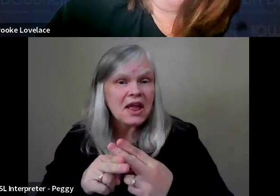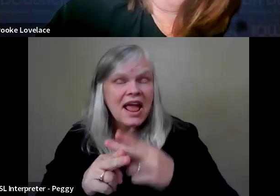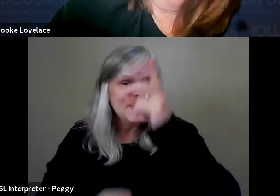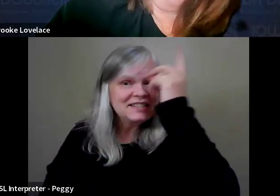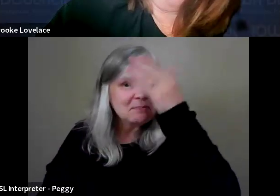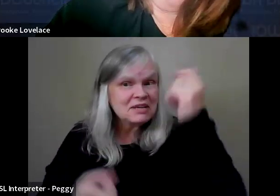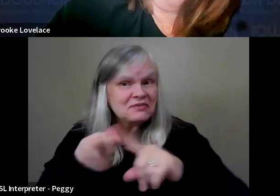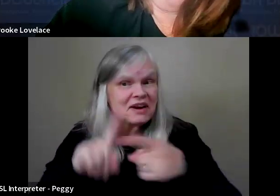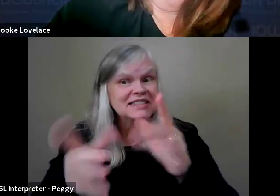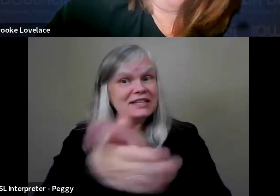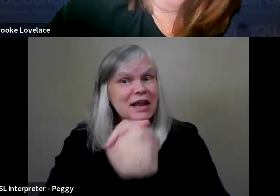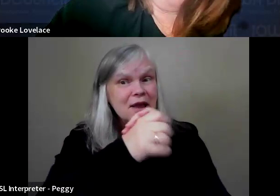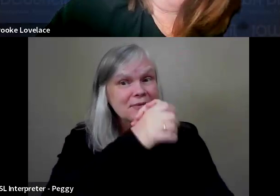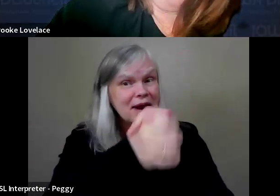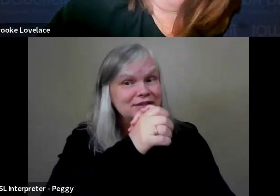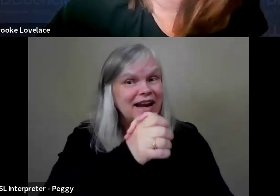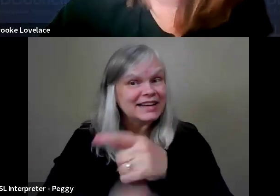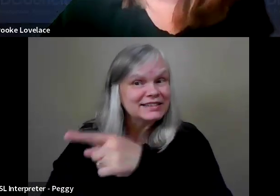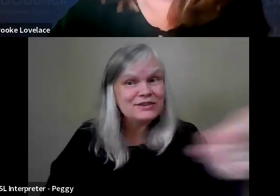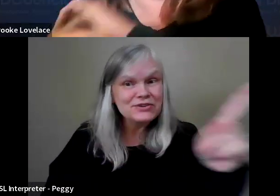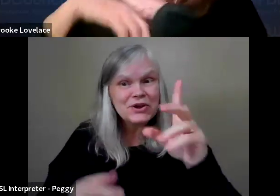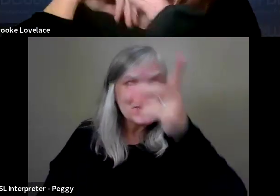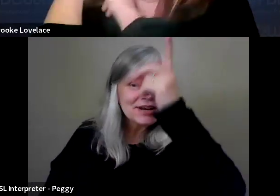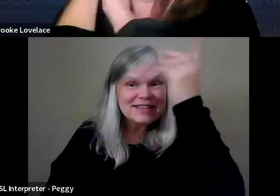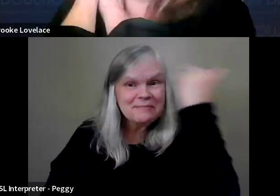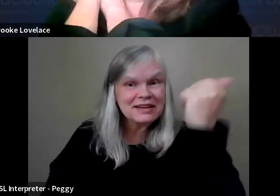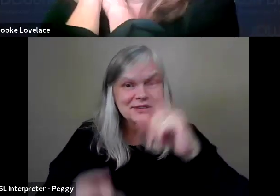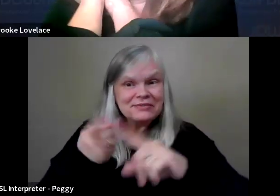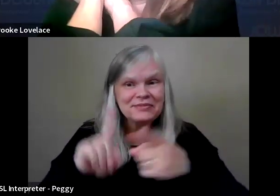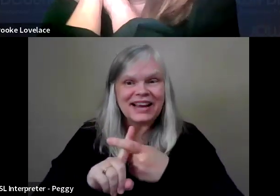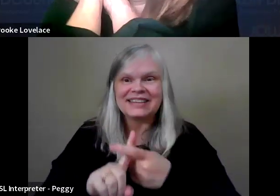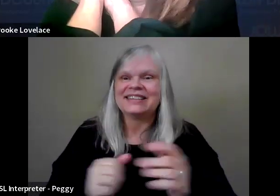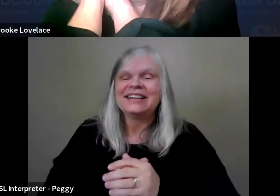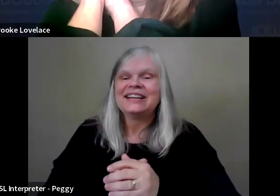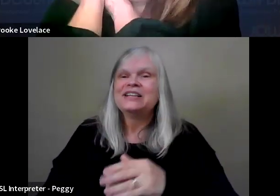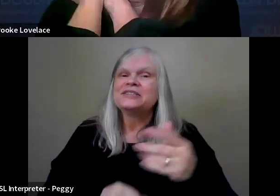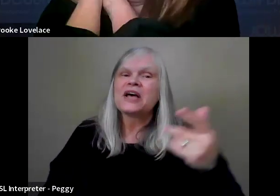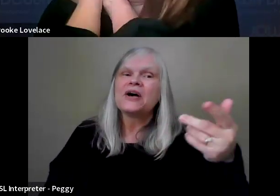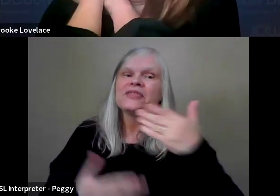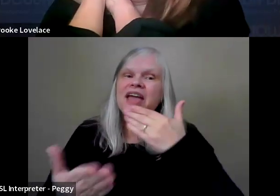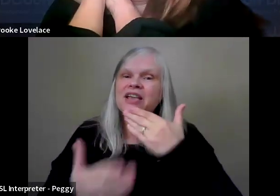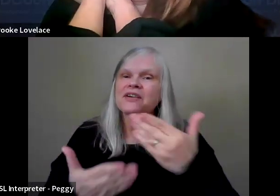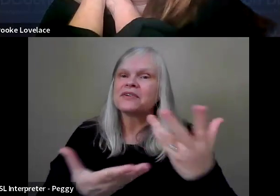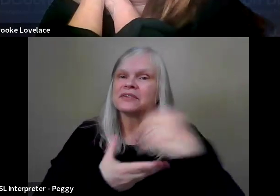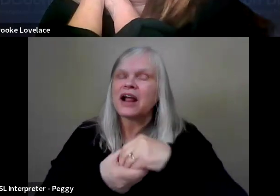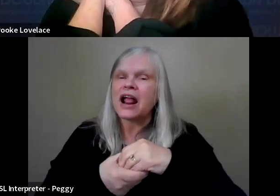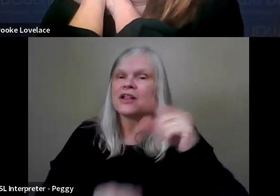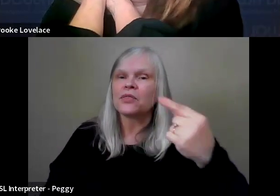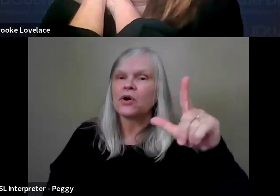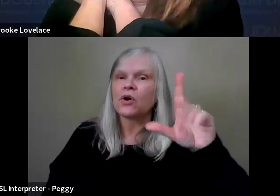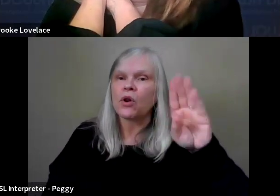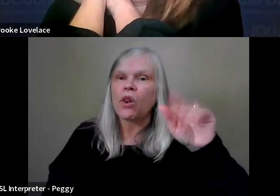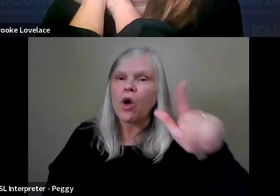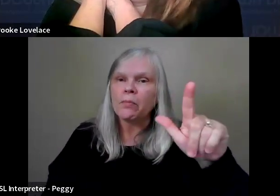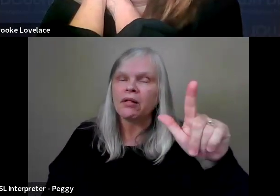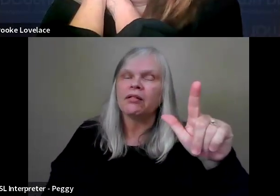So congratulations, you're a dementia friend. So thank you for joining our global movement and the 15,000